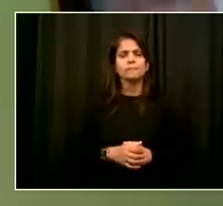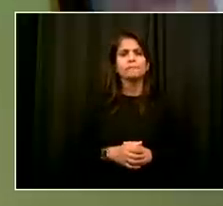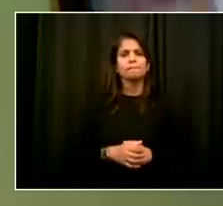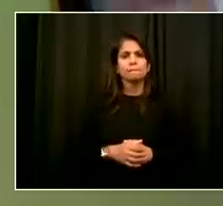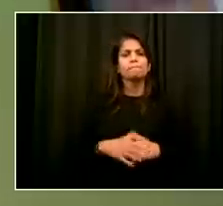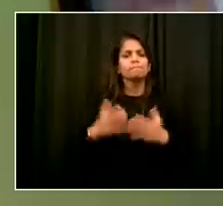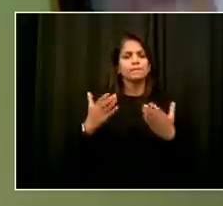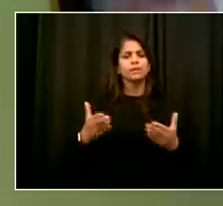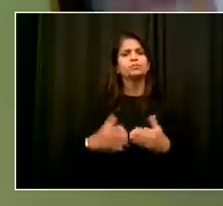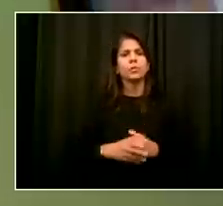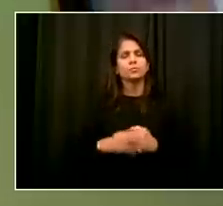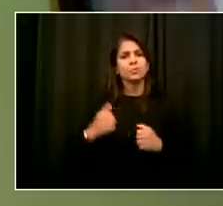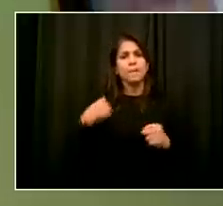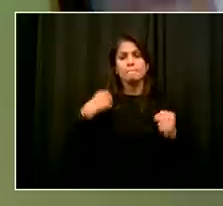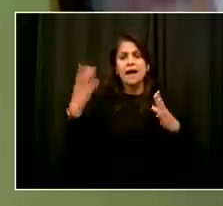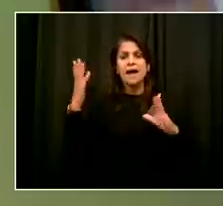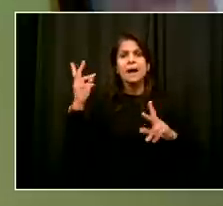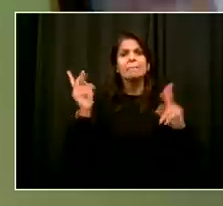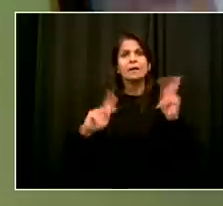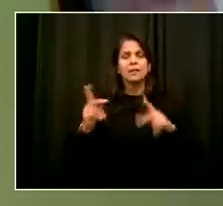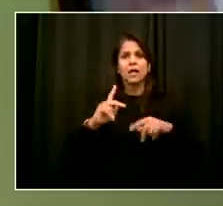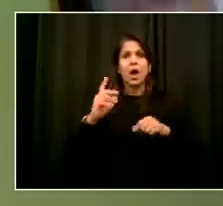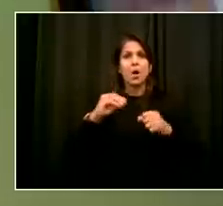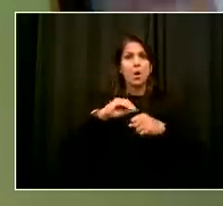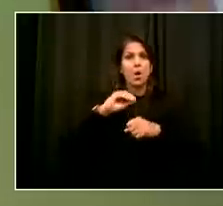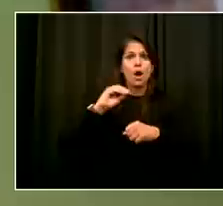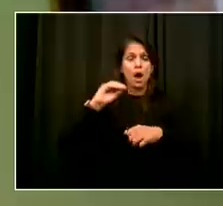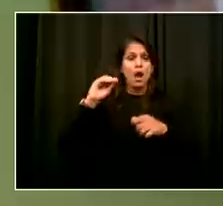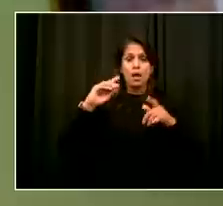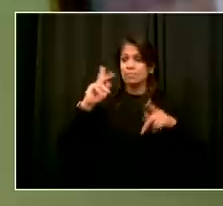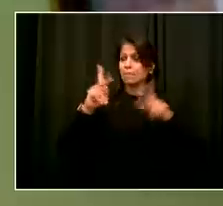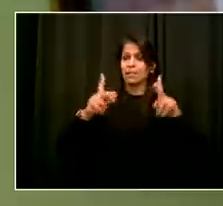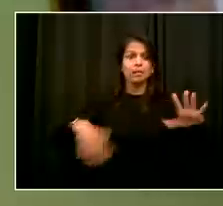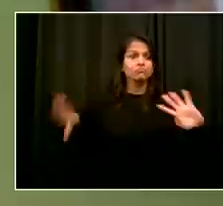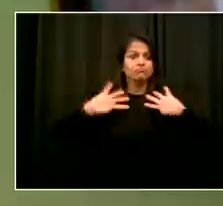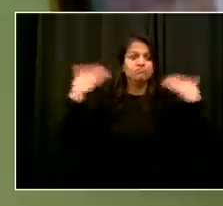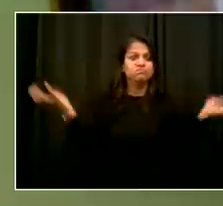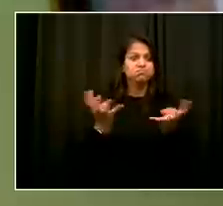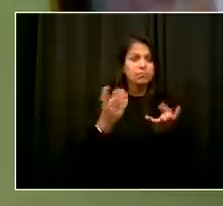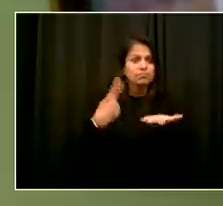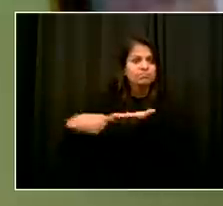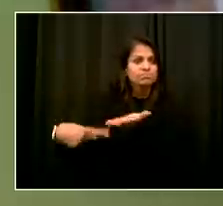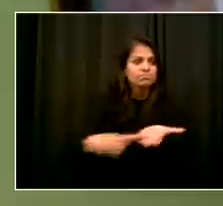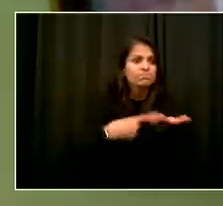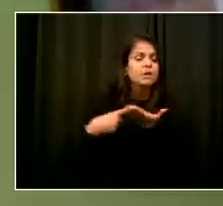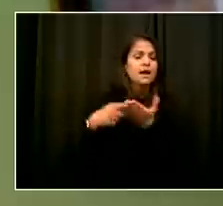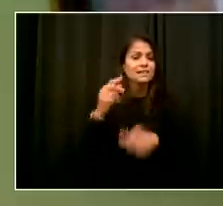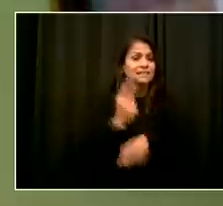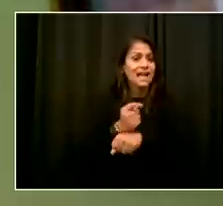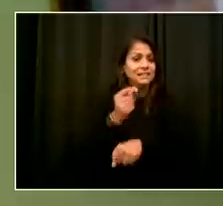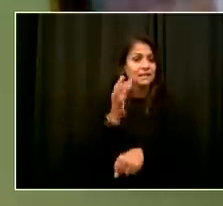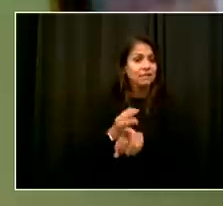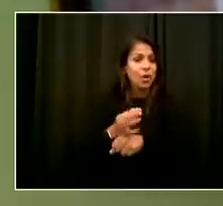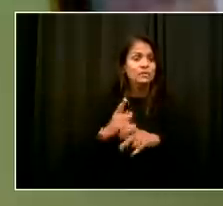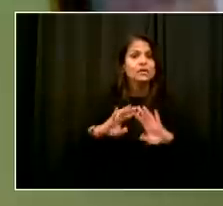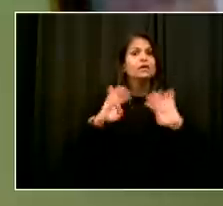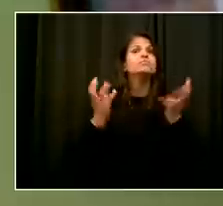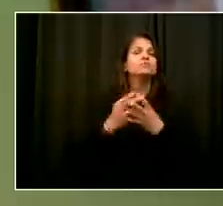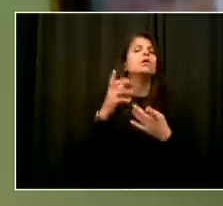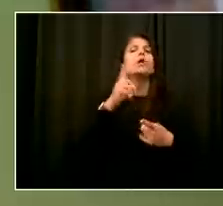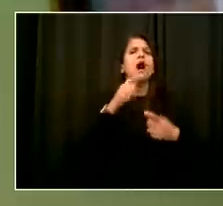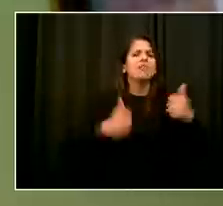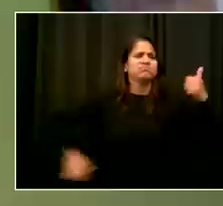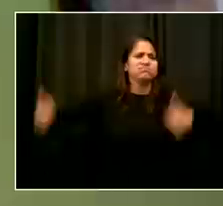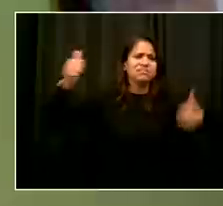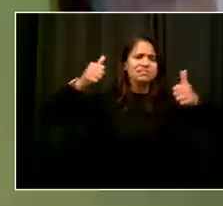force to the president-elect team and can reassure you that these are all highly seasoned expert professionals who are fully committed to making sure